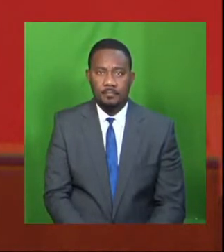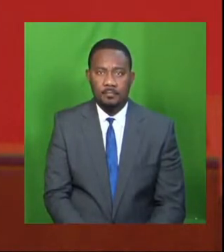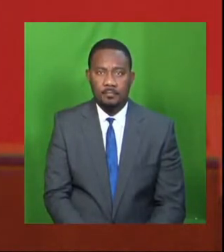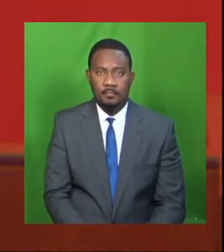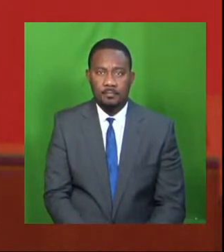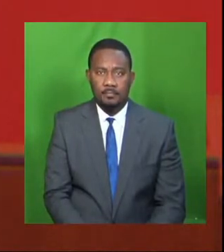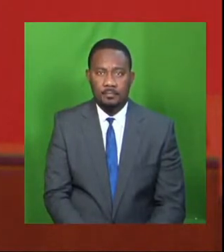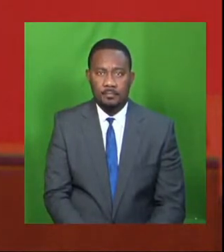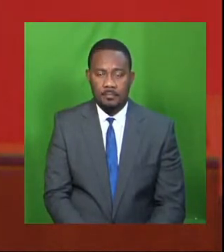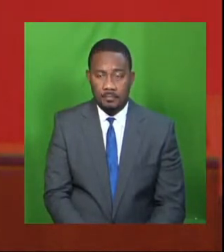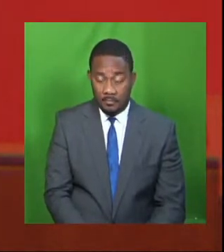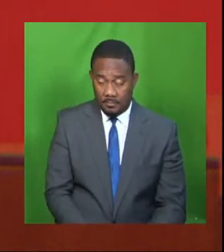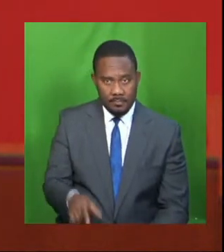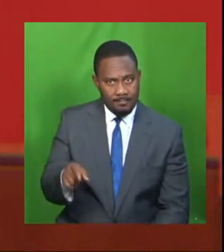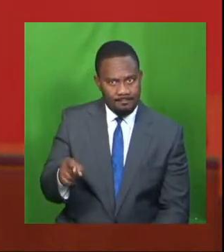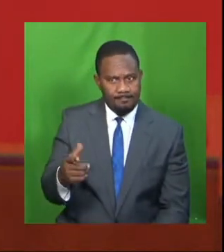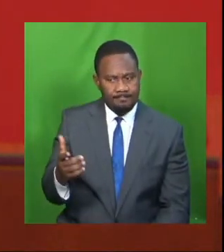Yes.